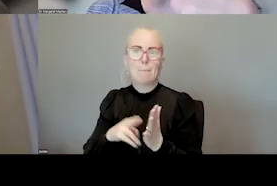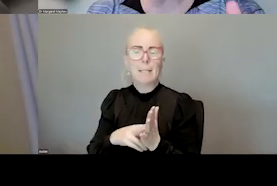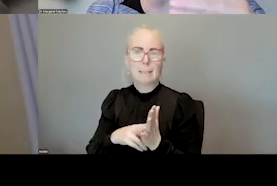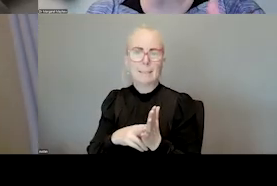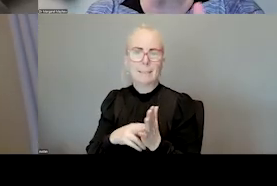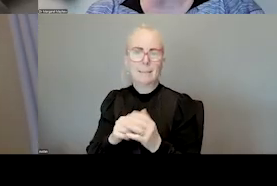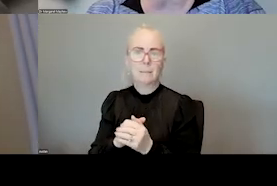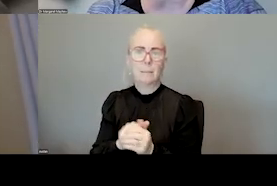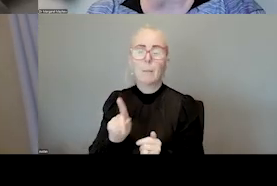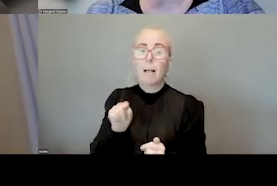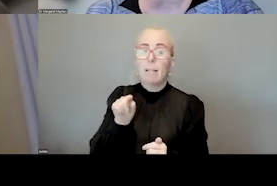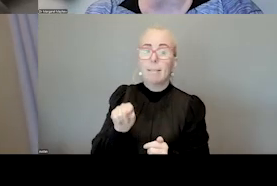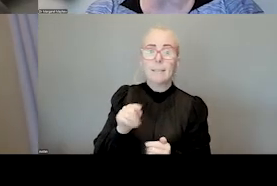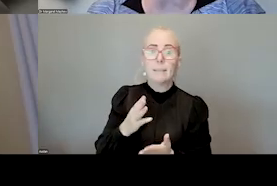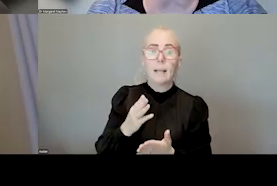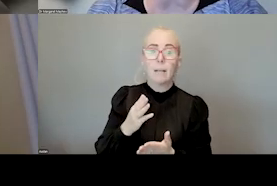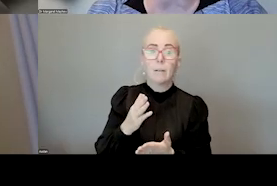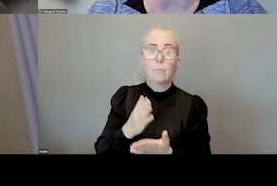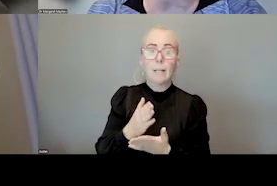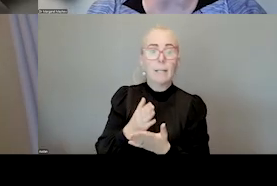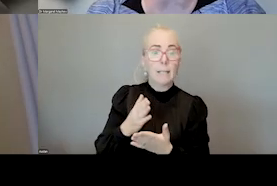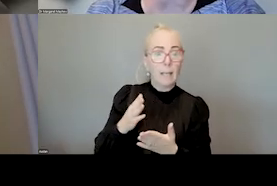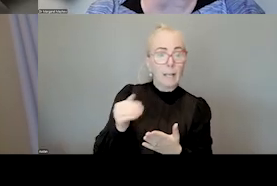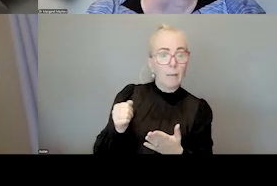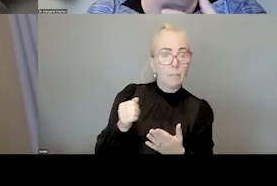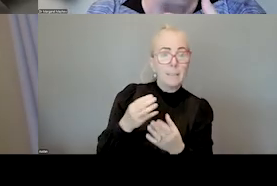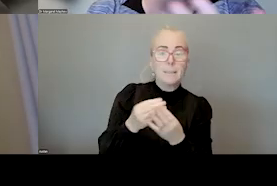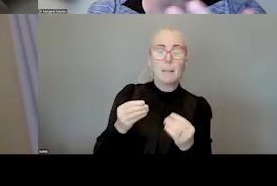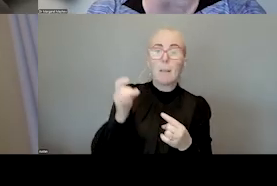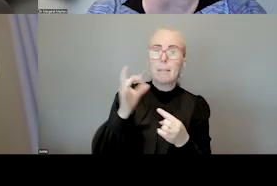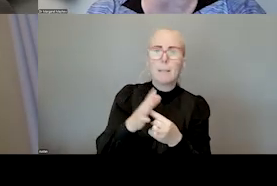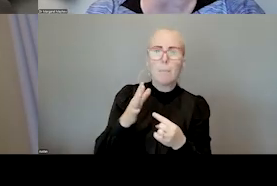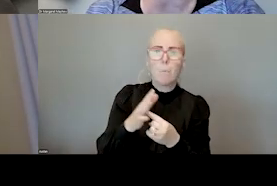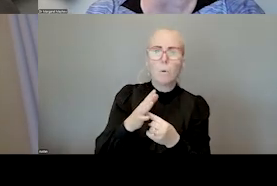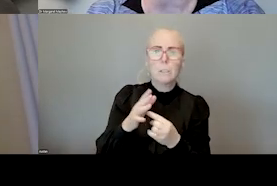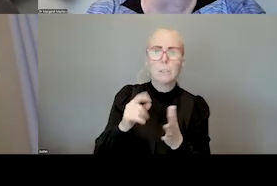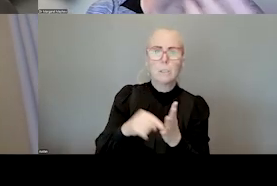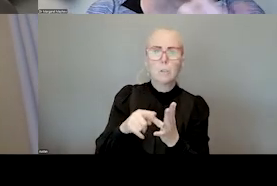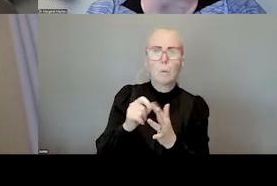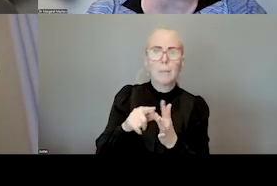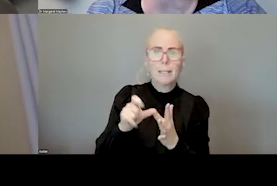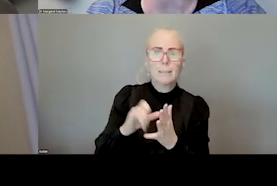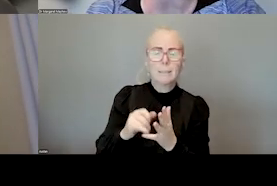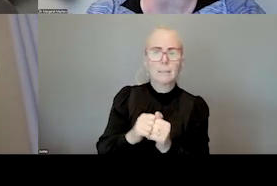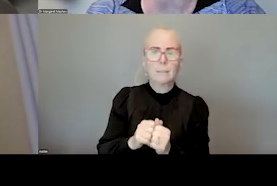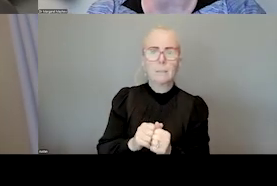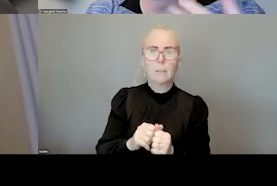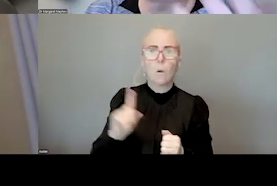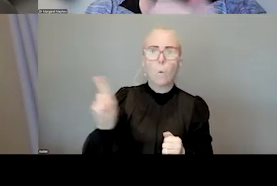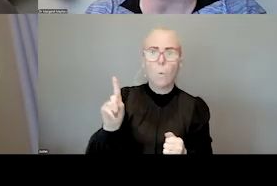topics. So that'll stop me going off track. So yeah, I might just say, go, okay, 1 minute, what do I want to do? 1 minute, why I want to do